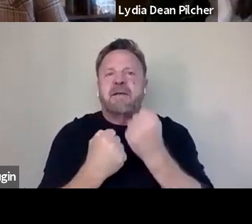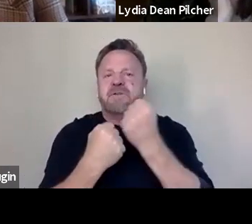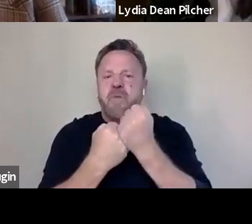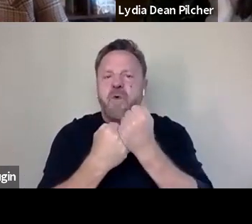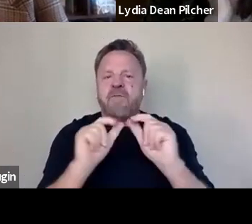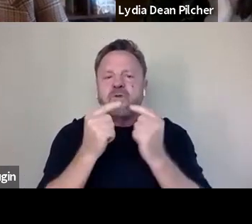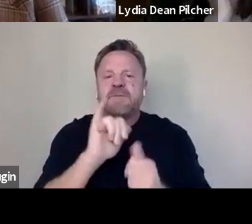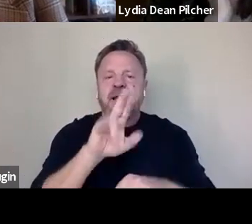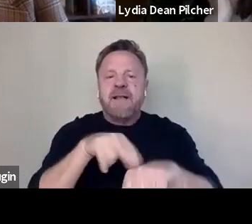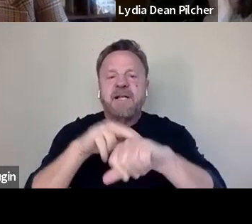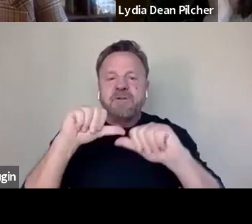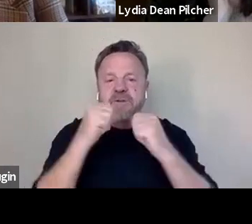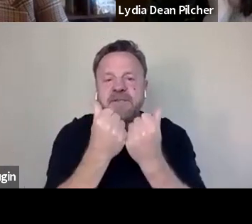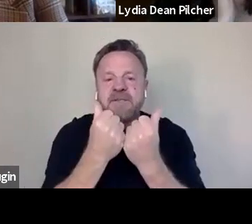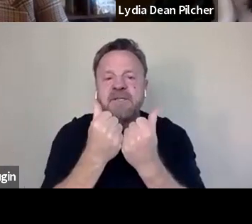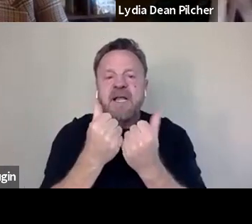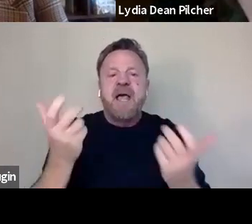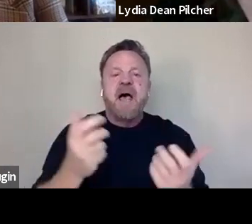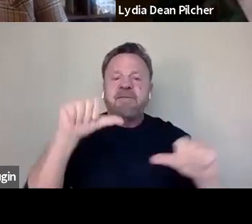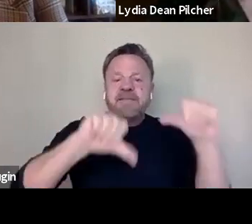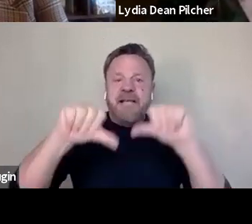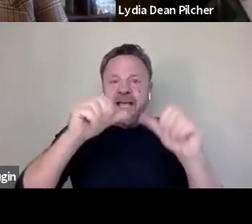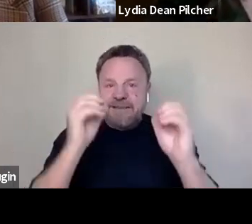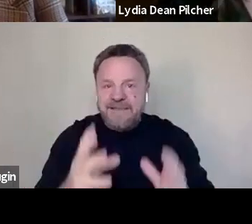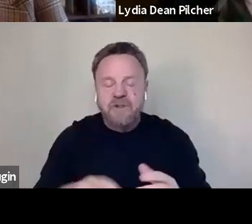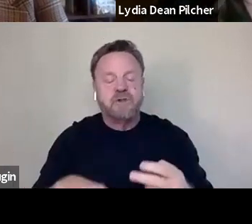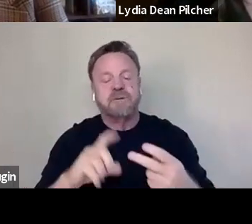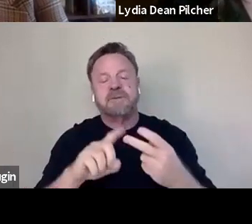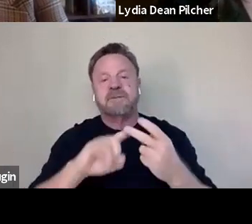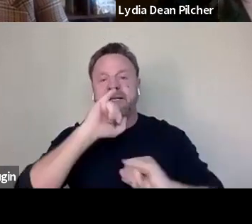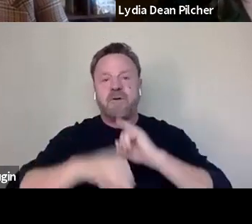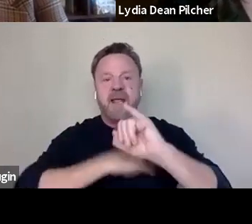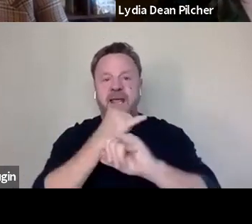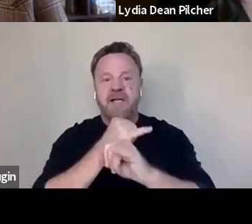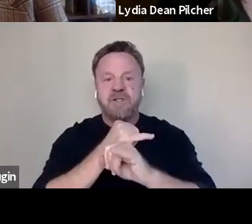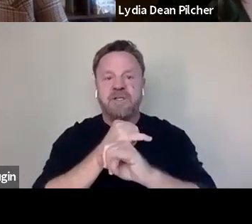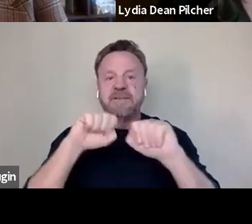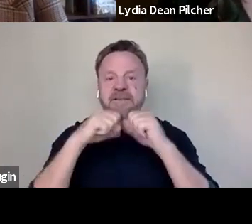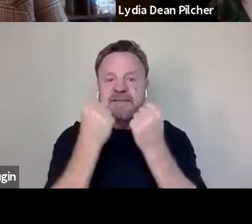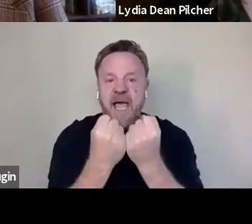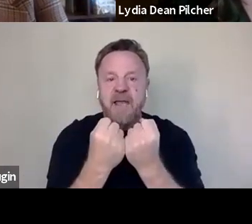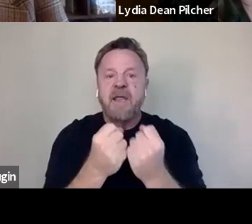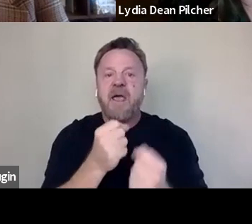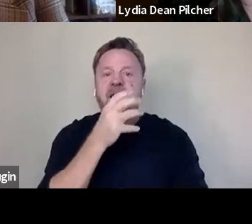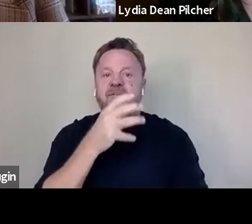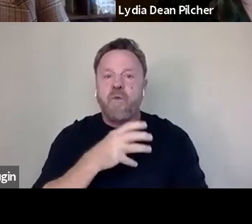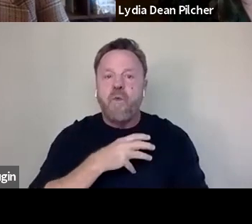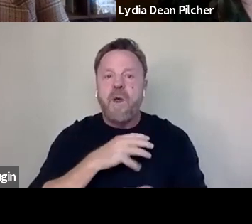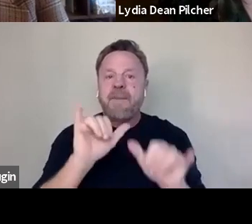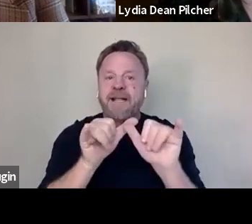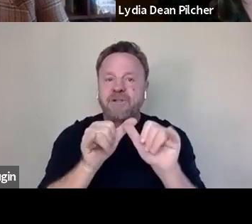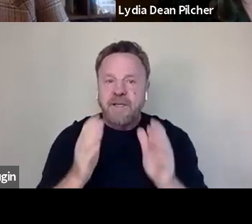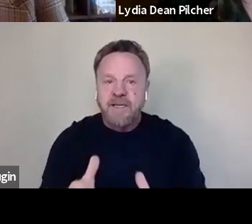like the National Association of Science Teachers and the International Society of Women Engineers. And